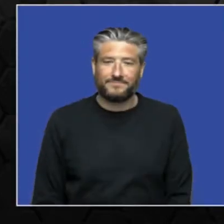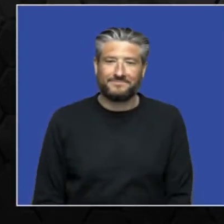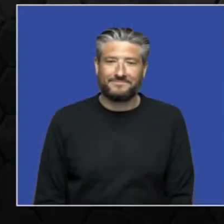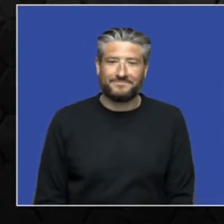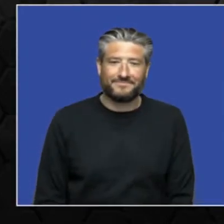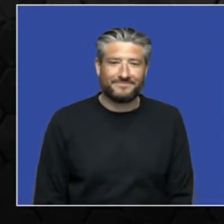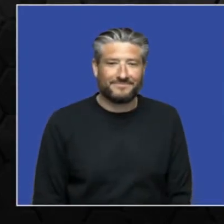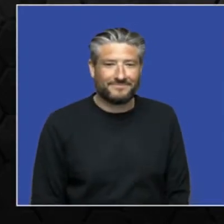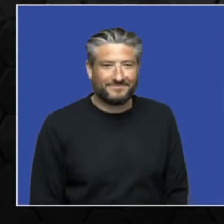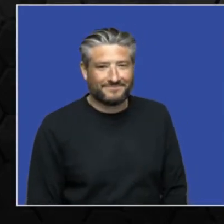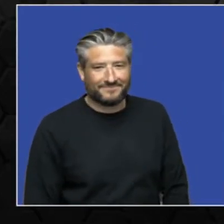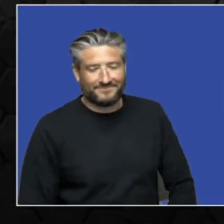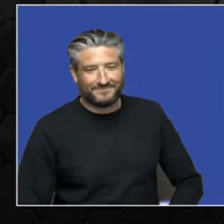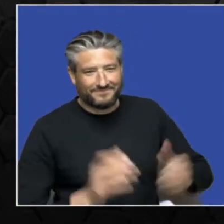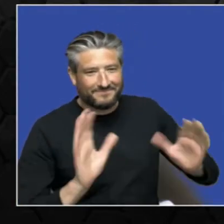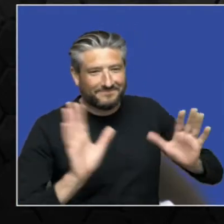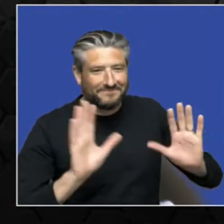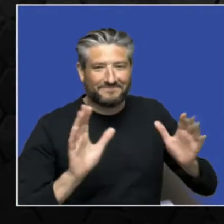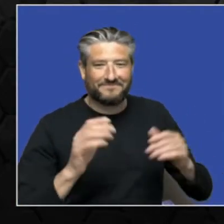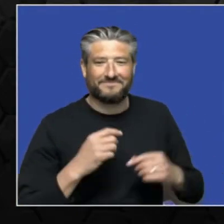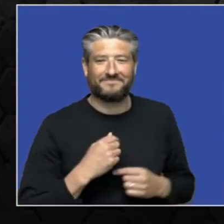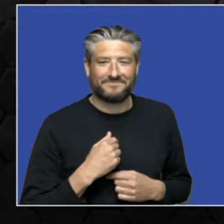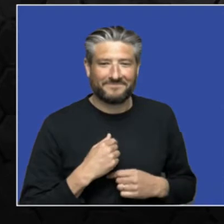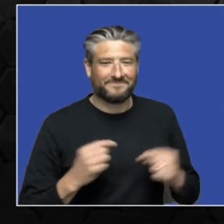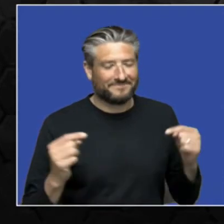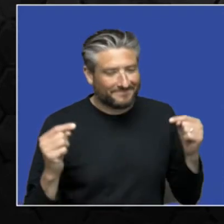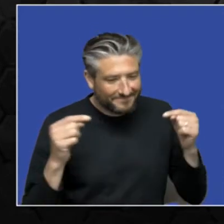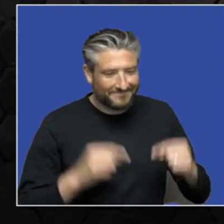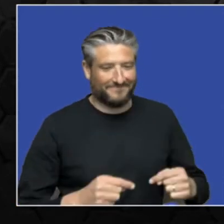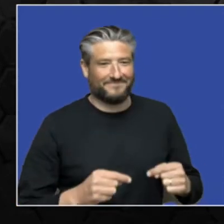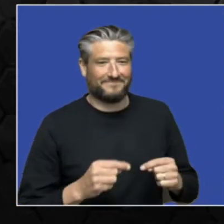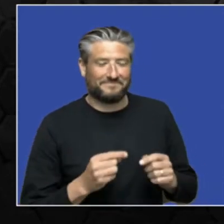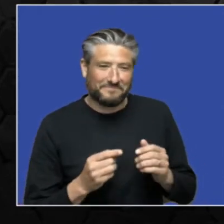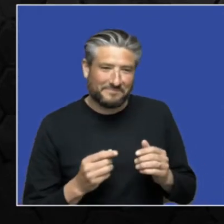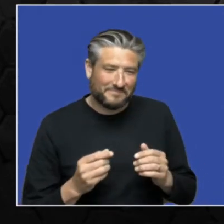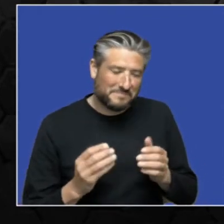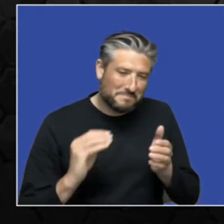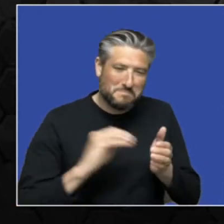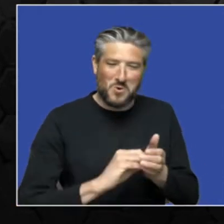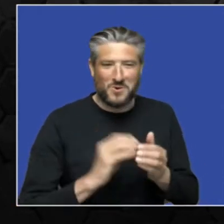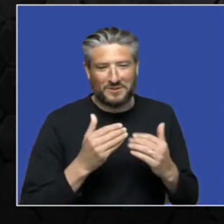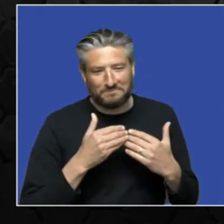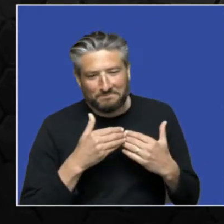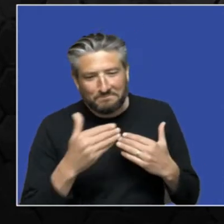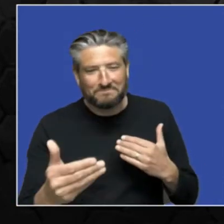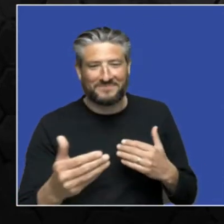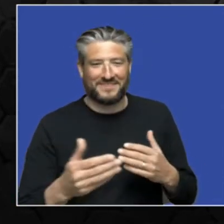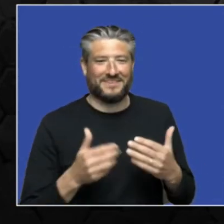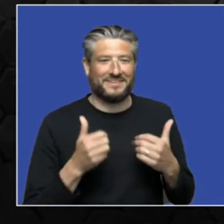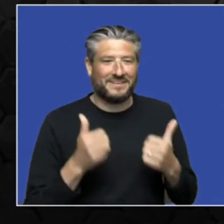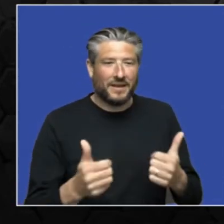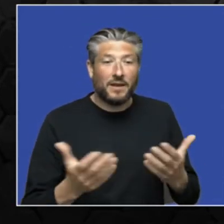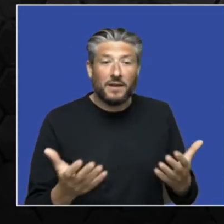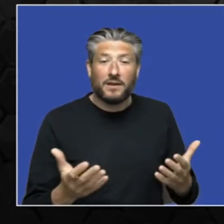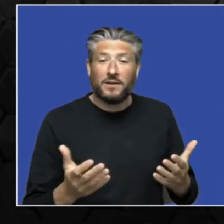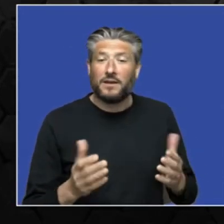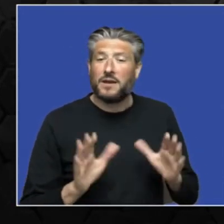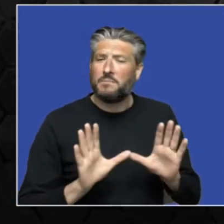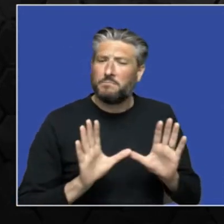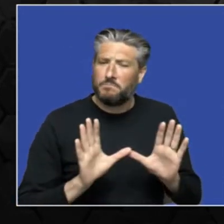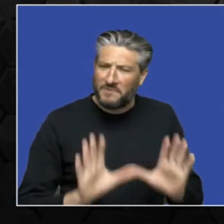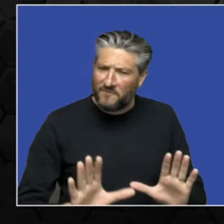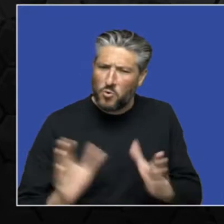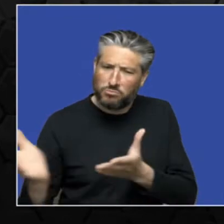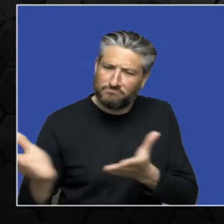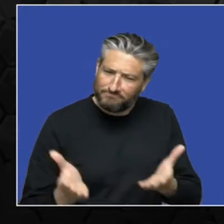Oh, and we're back again after this short video break. So before I introduce our next speaker, I want to point out to the Global